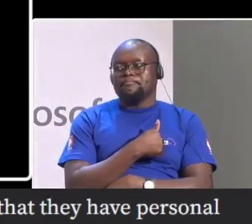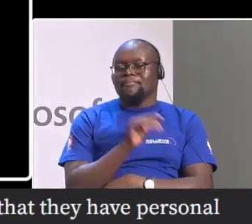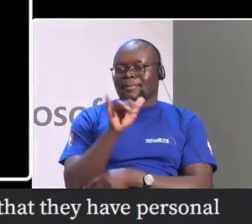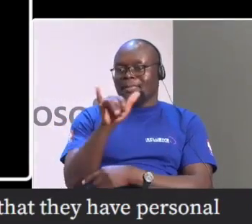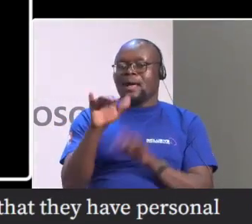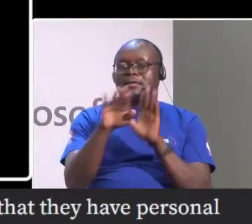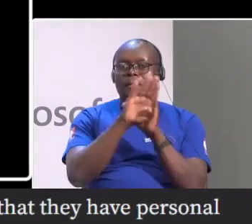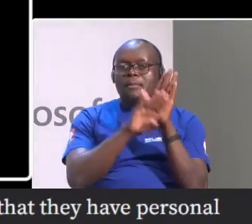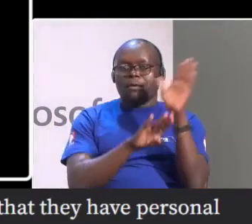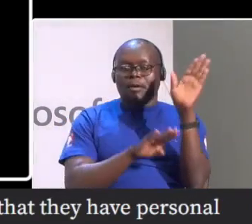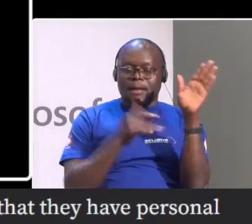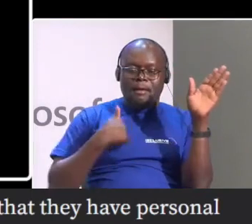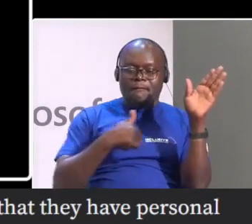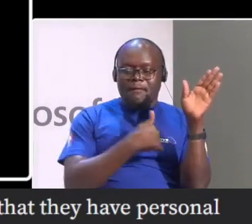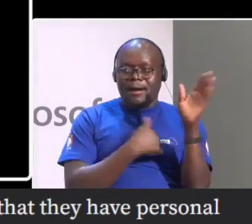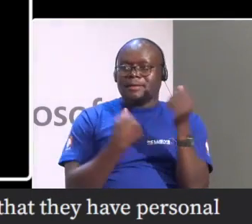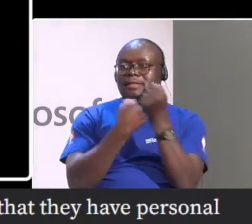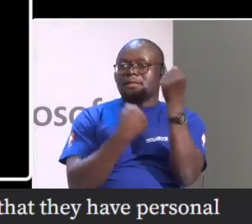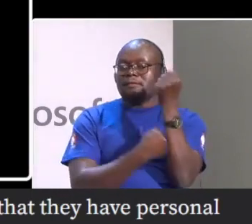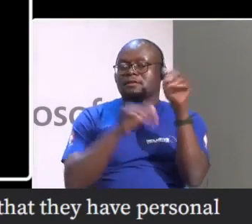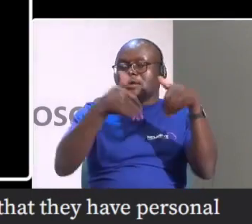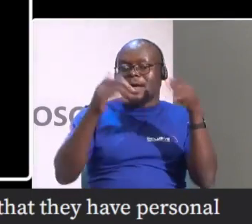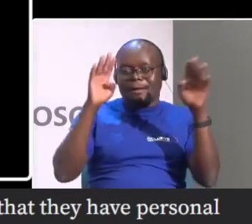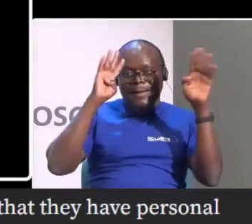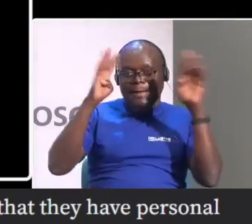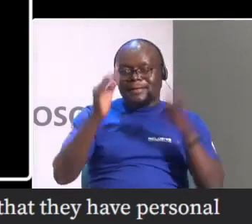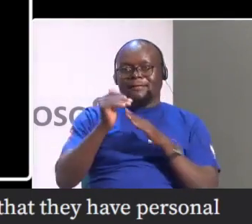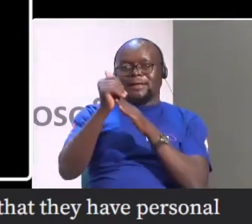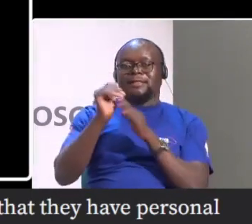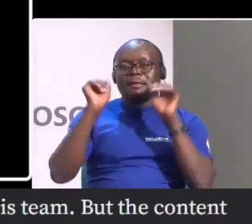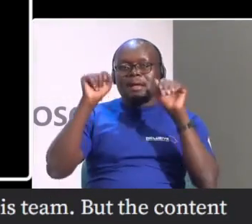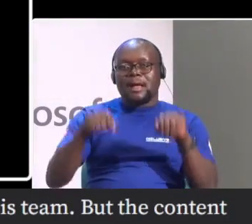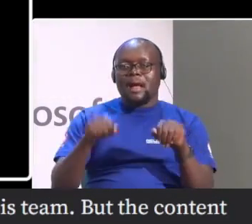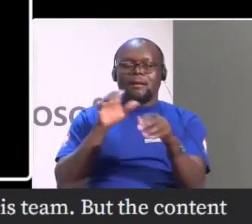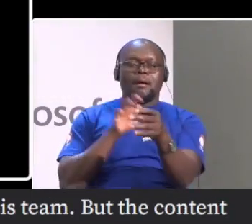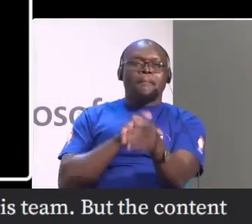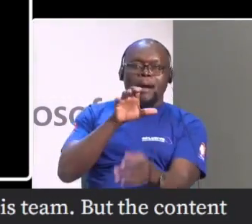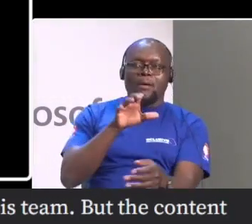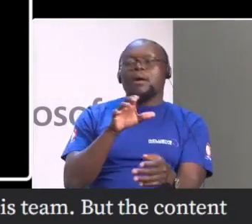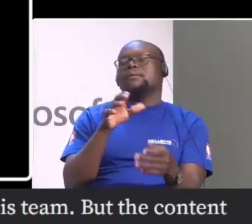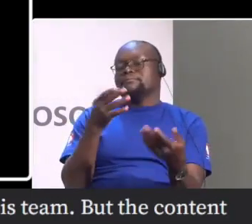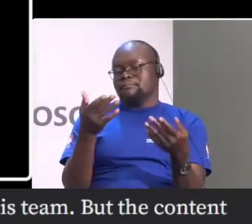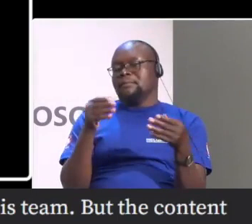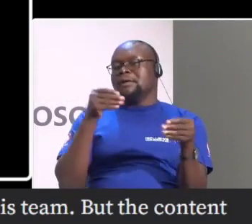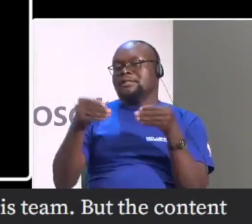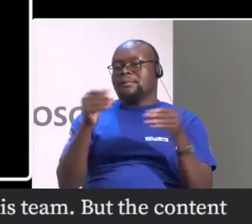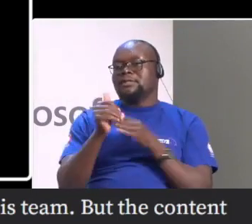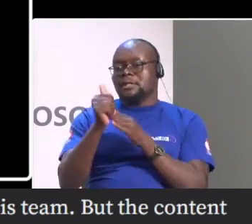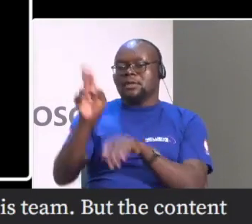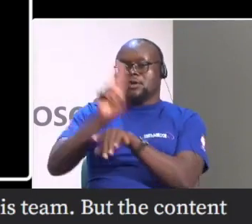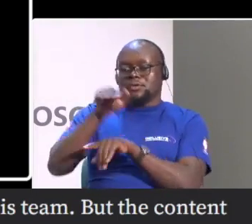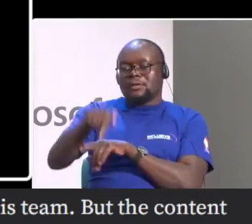that program, I think, for us is a foundation of how creative leadership can power disability leadership using these